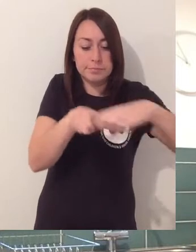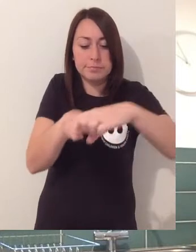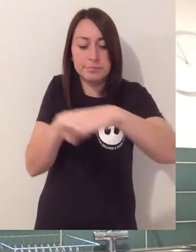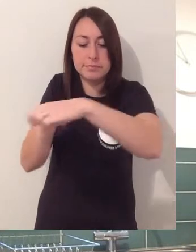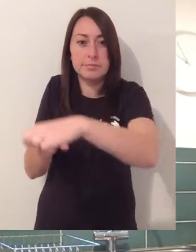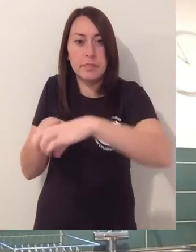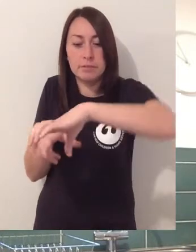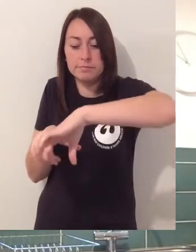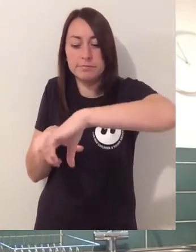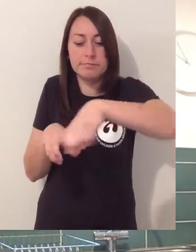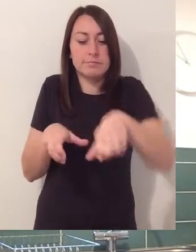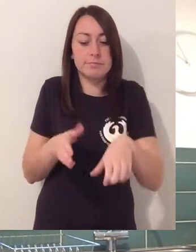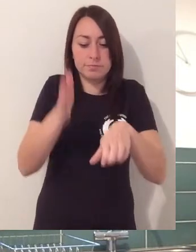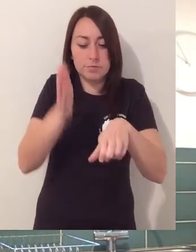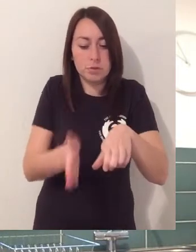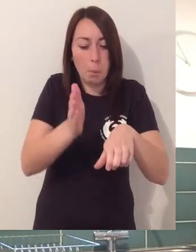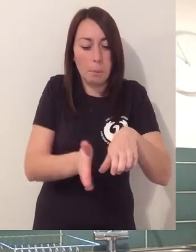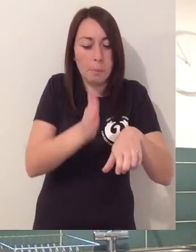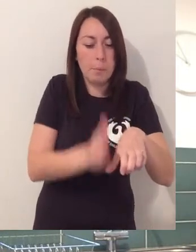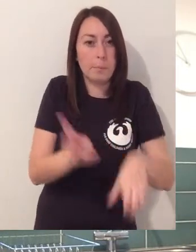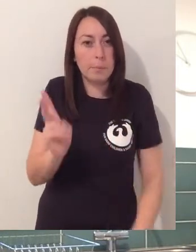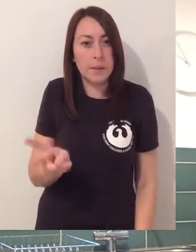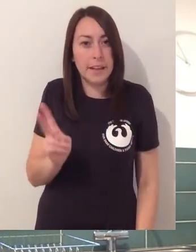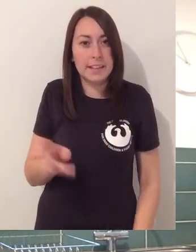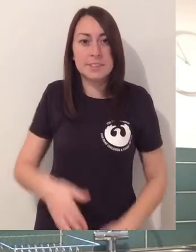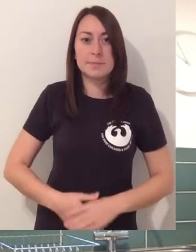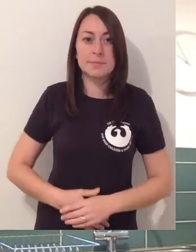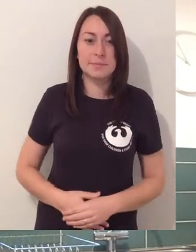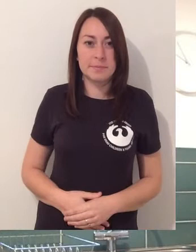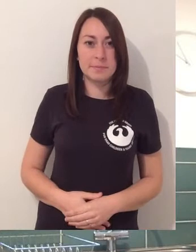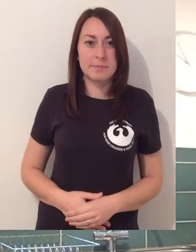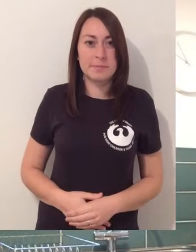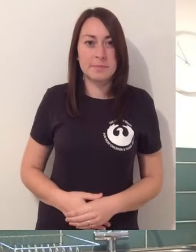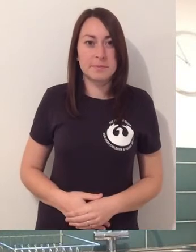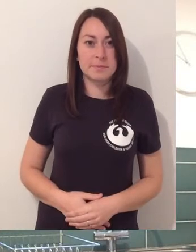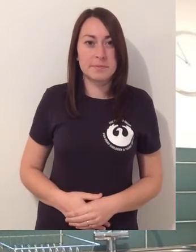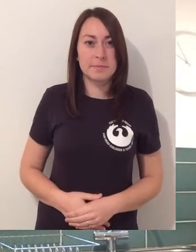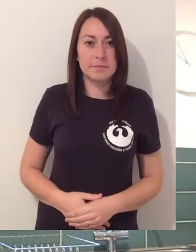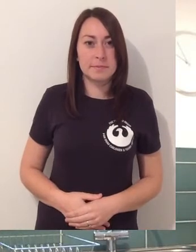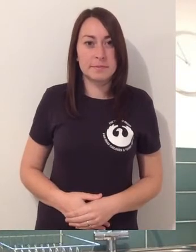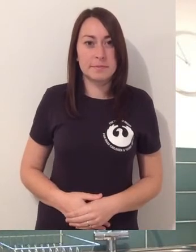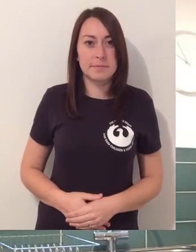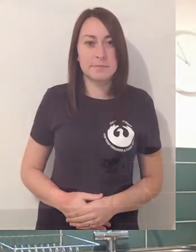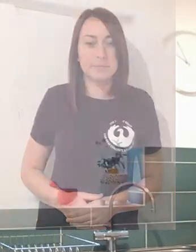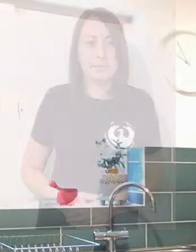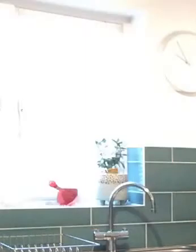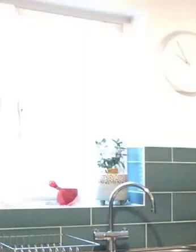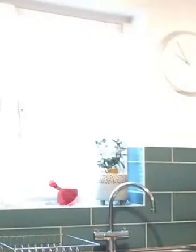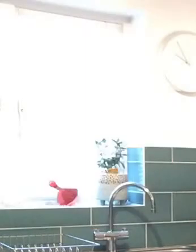want to do is turn it the opposite way round and do exactly the same this way. That will give you small sections of the